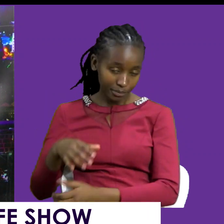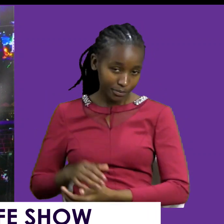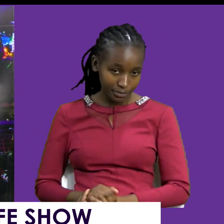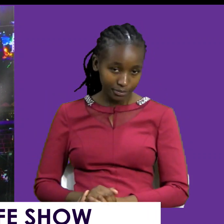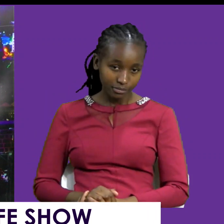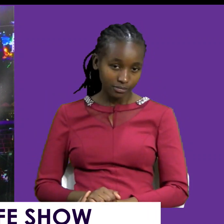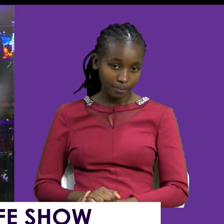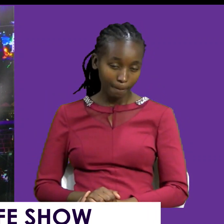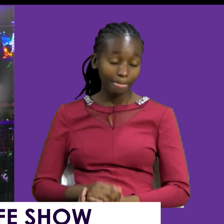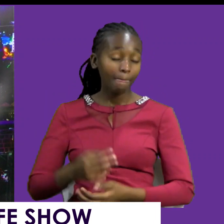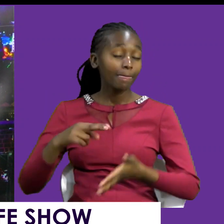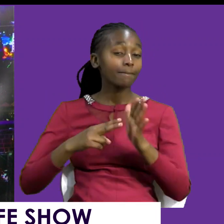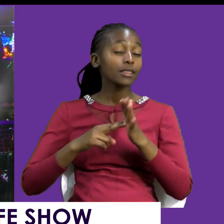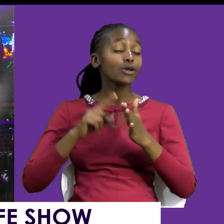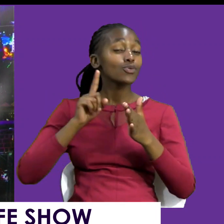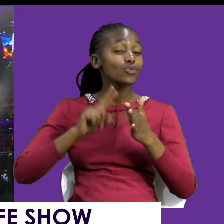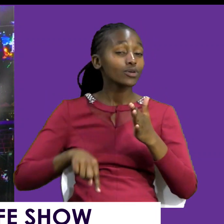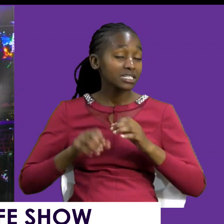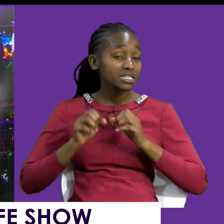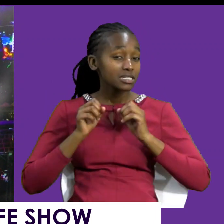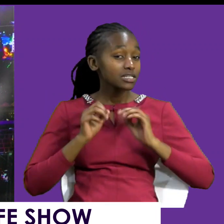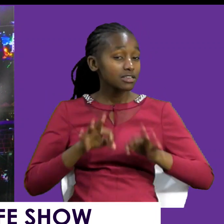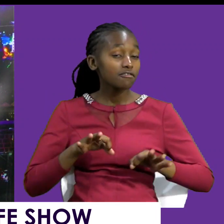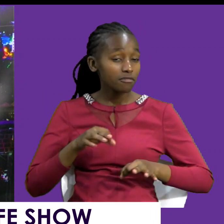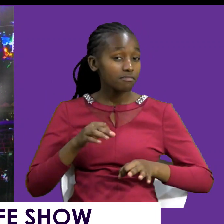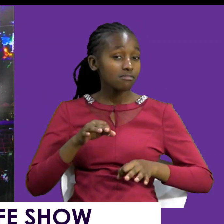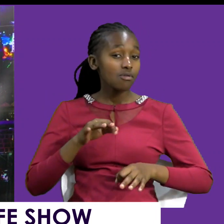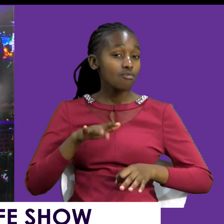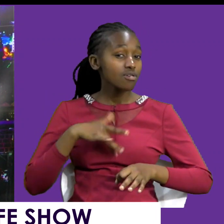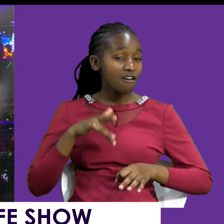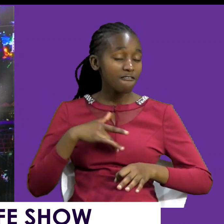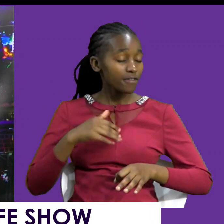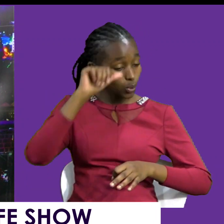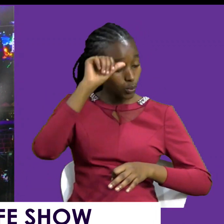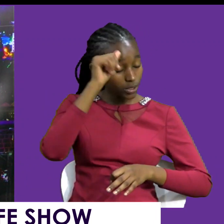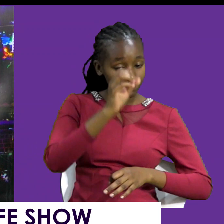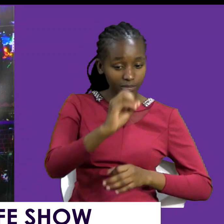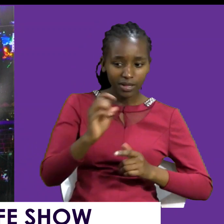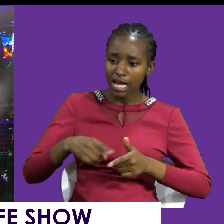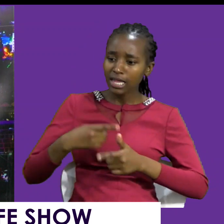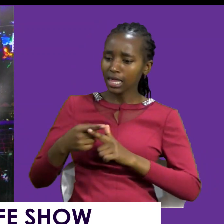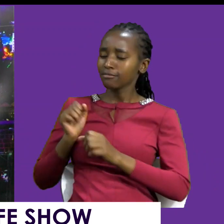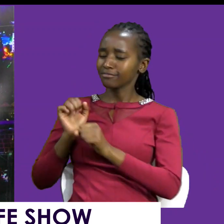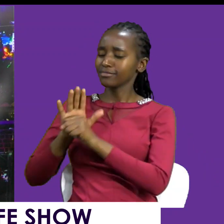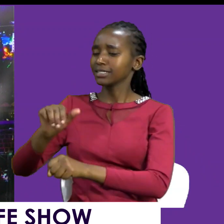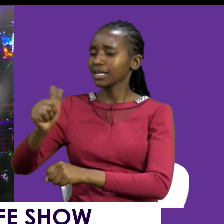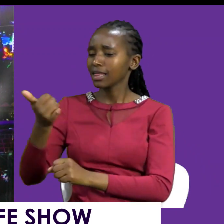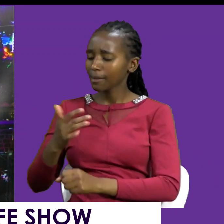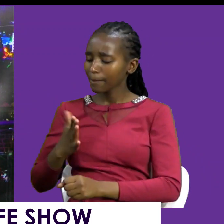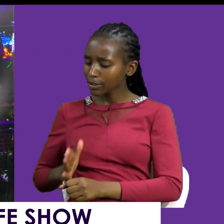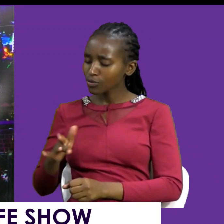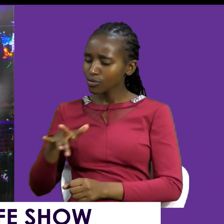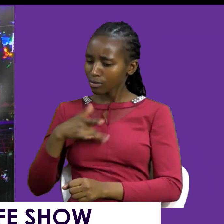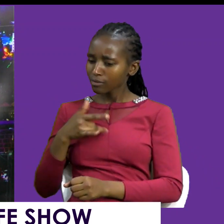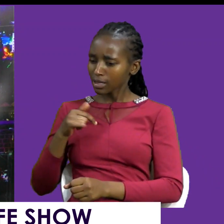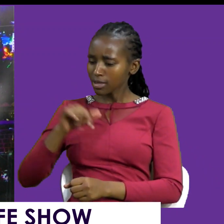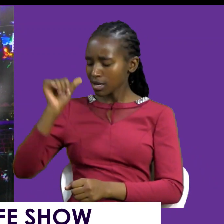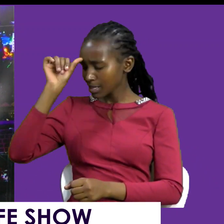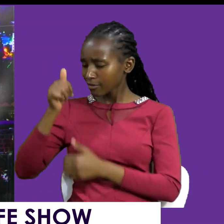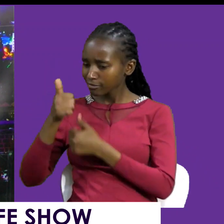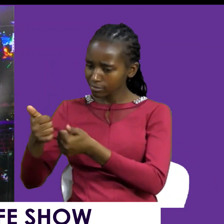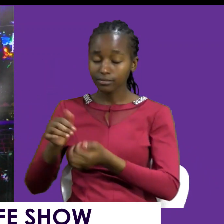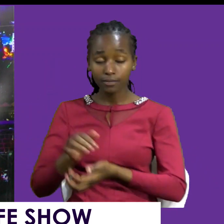down. What does that do to your feeling about wisdom? You feel wiser than you bring